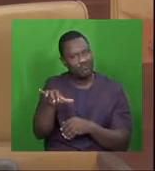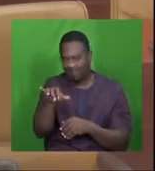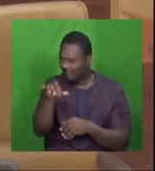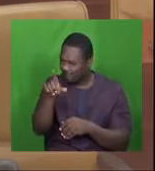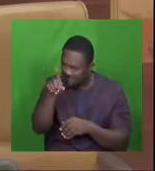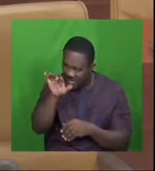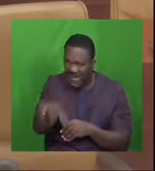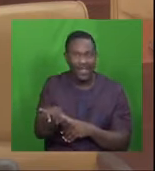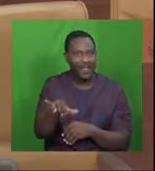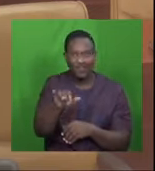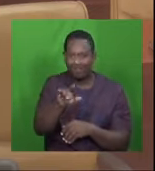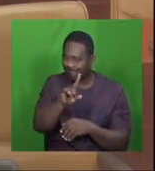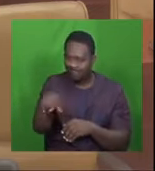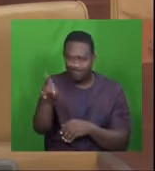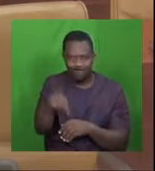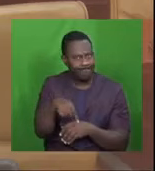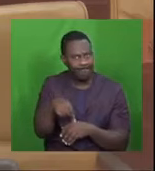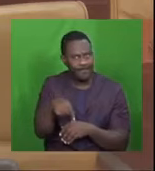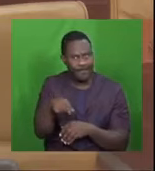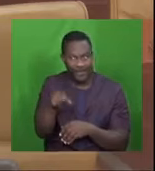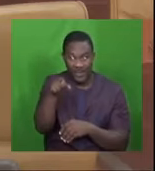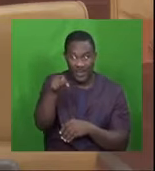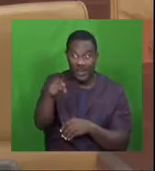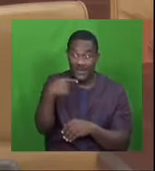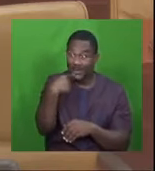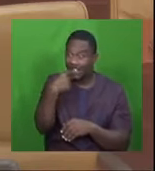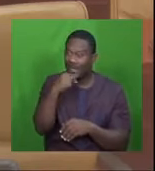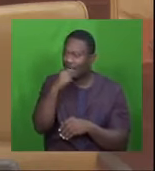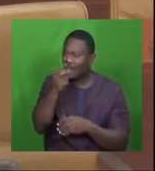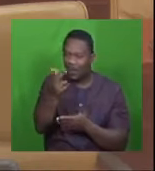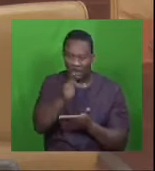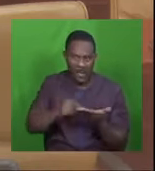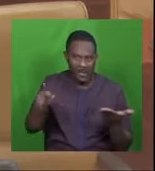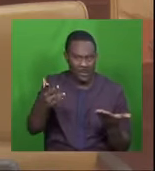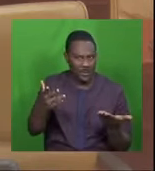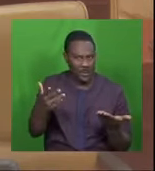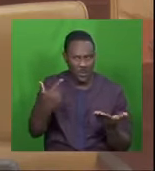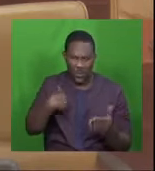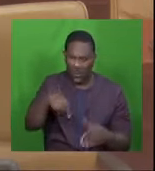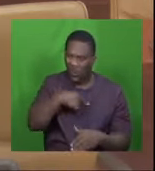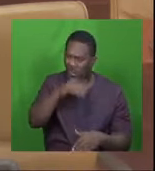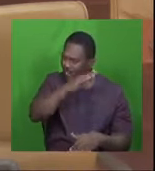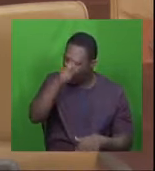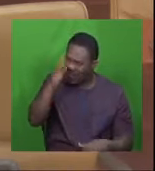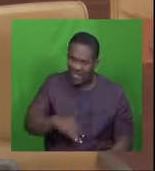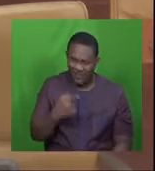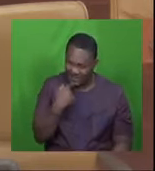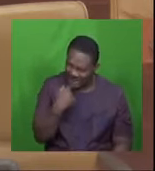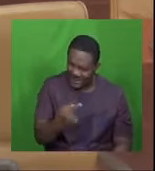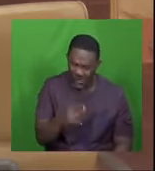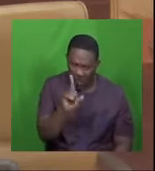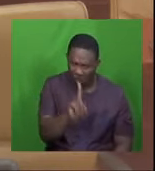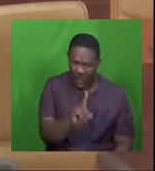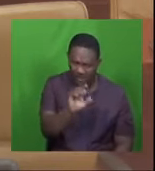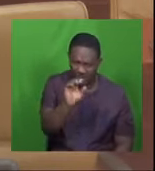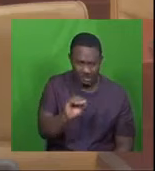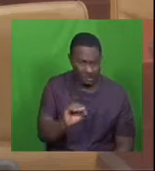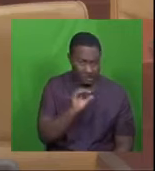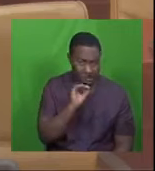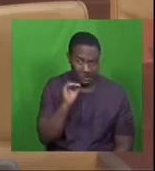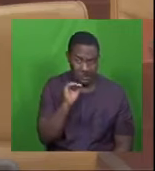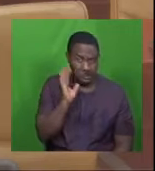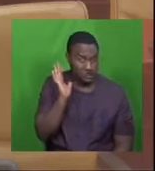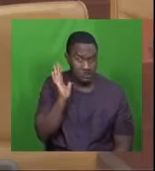Because, Mr. Speaker, currently, per their own agreement, they are not part. We never mentioned the rate. Mr. Speaker, I did not talk about one. Very